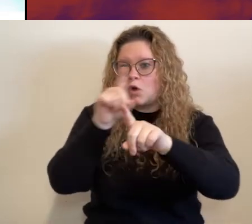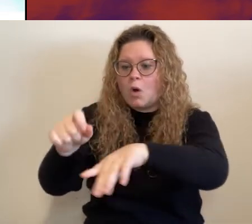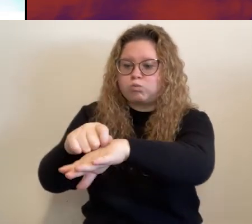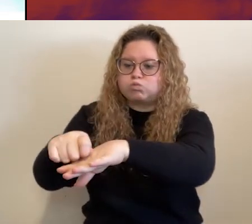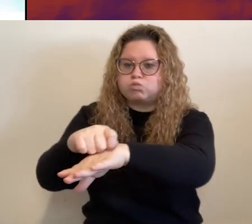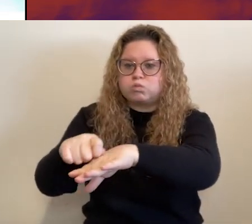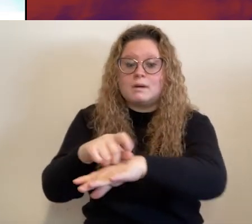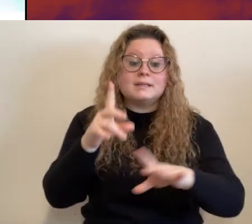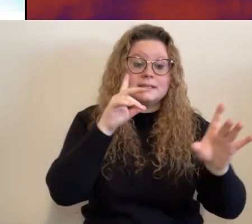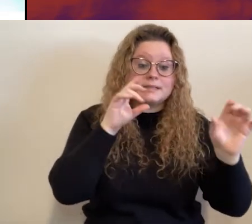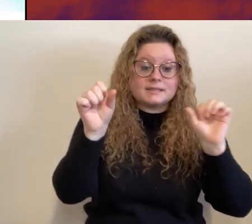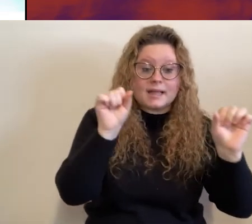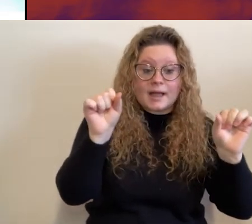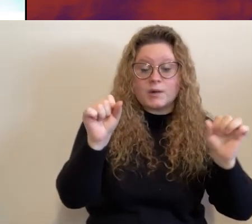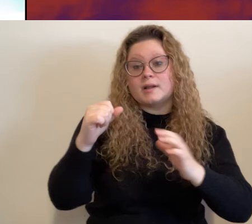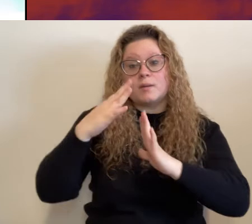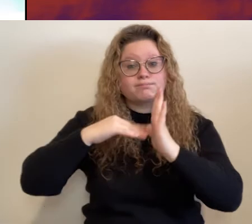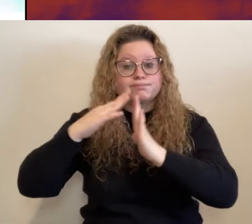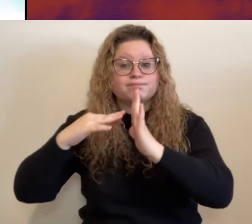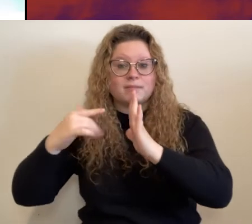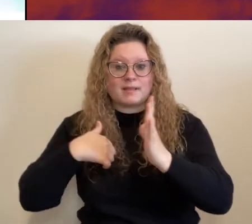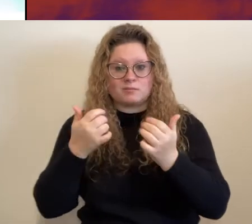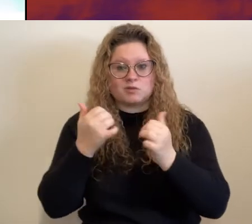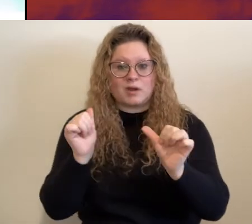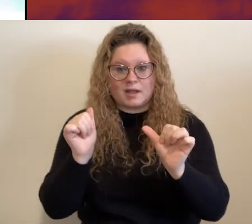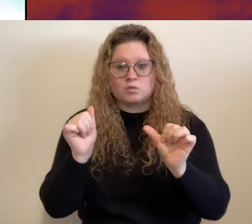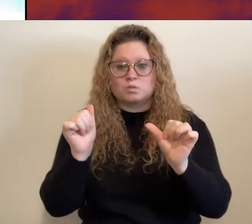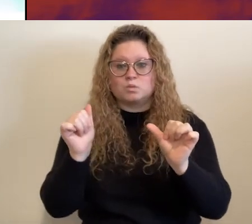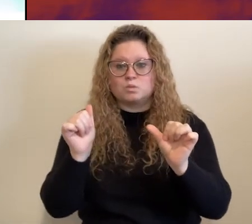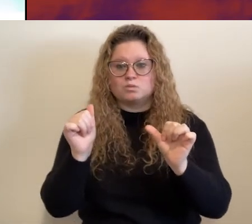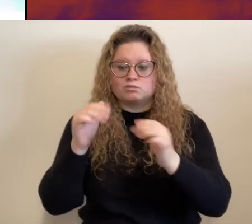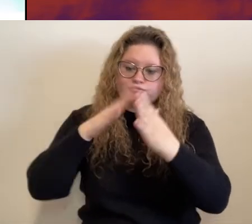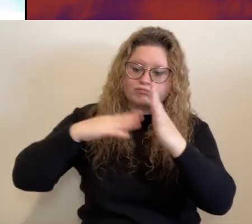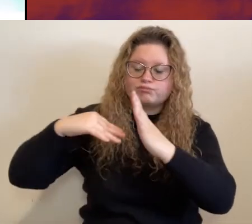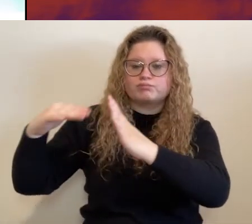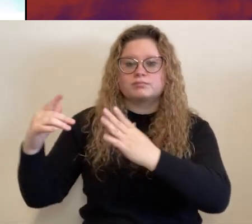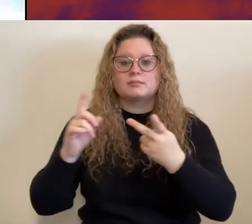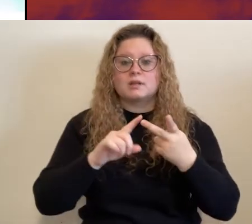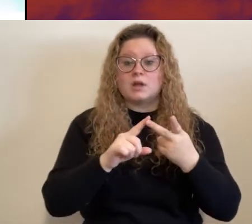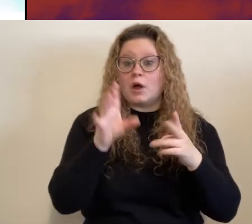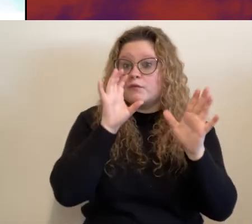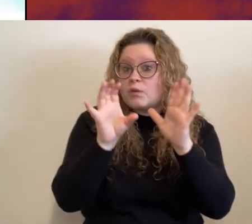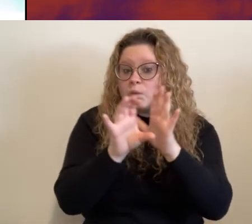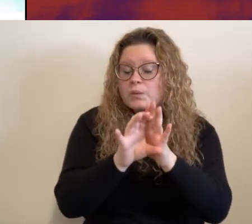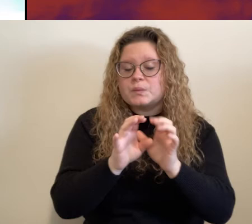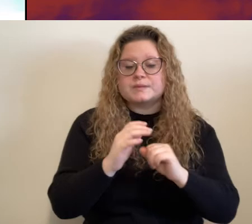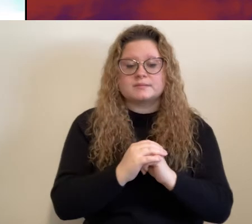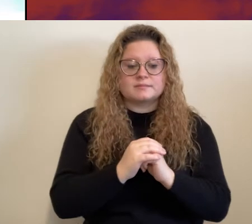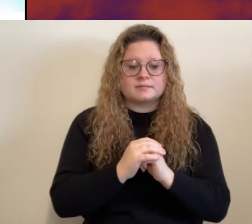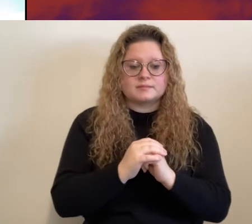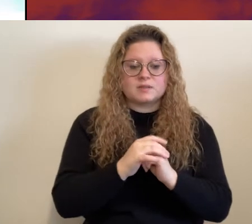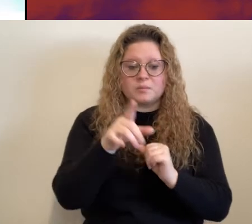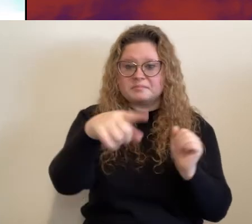was working on, more professional photos. So it's like there's different elements of who I